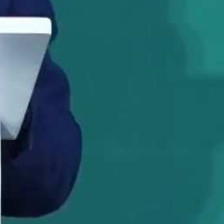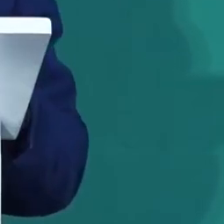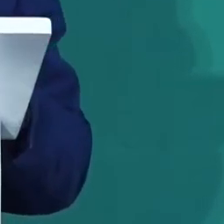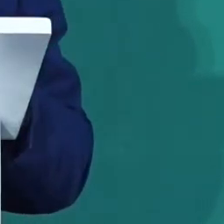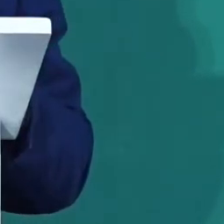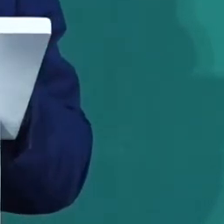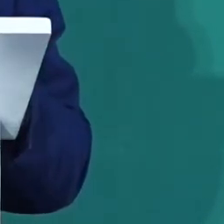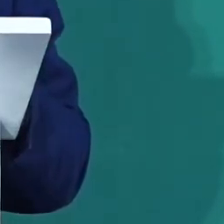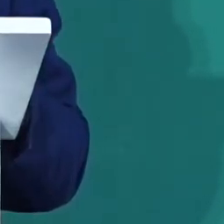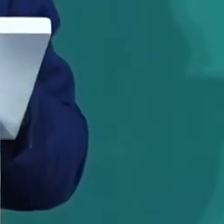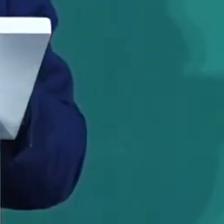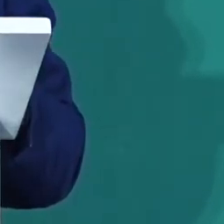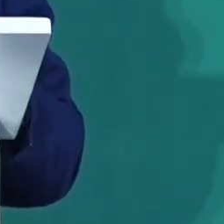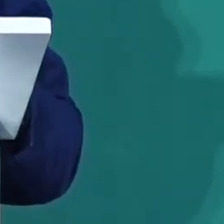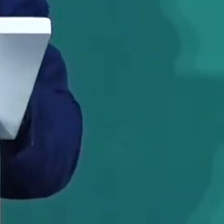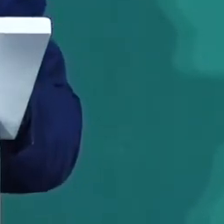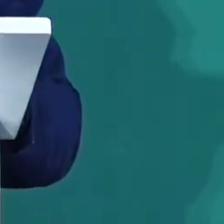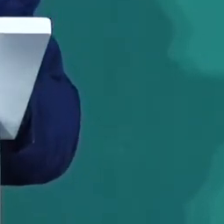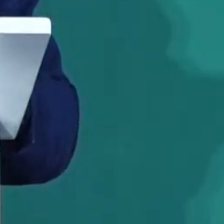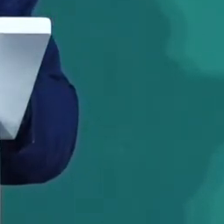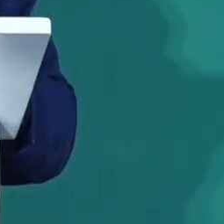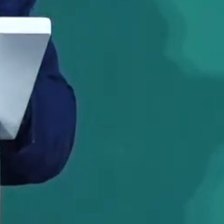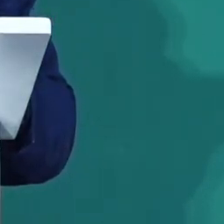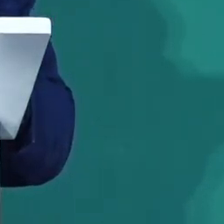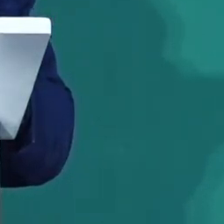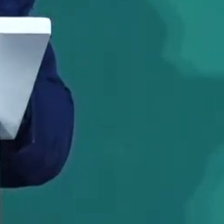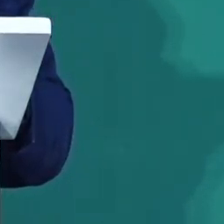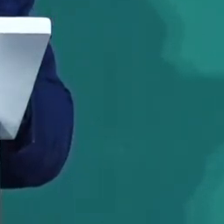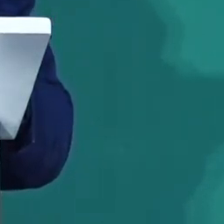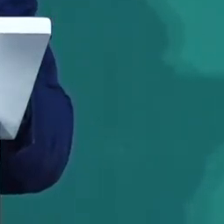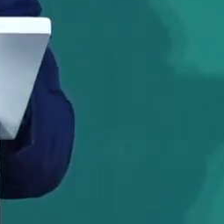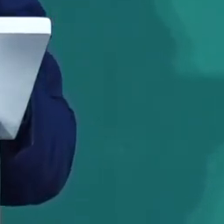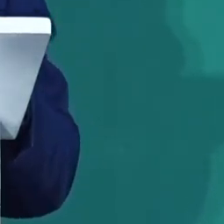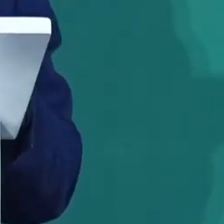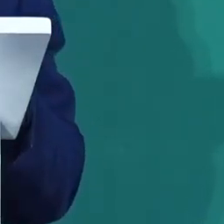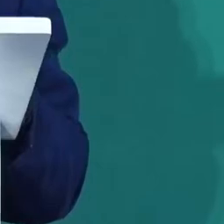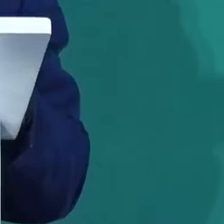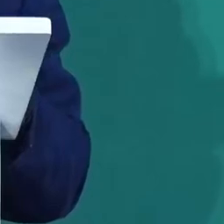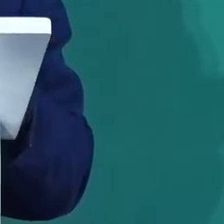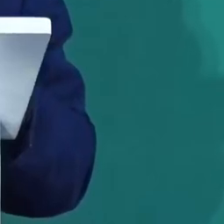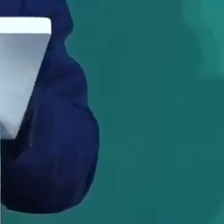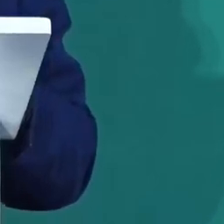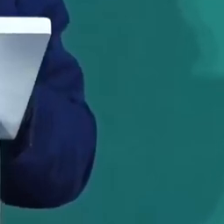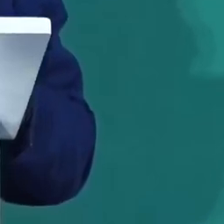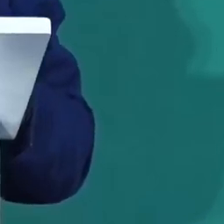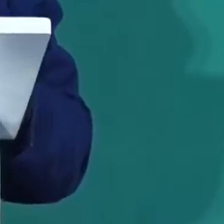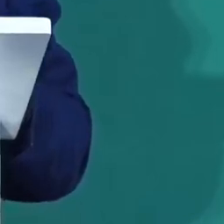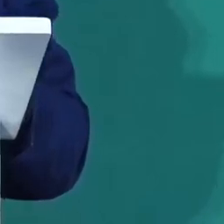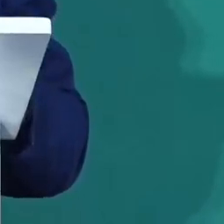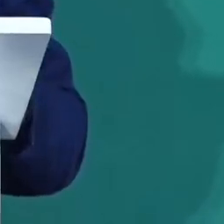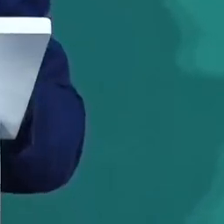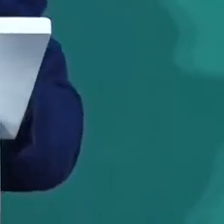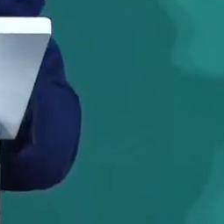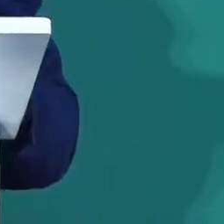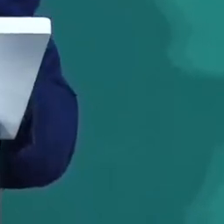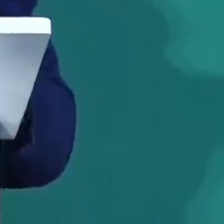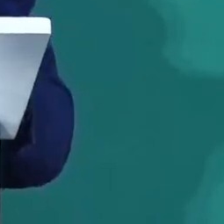I do want to just take 1 second also, even though he doesn't need any